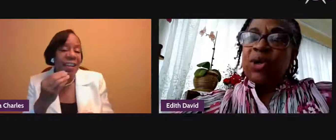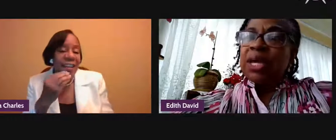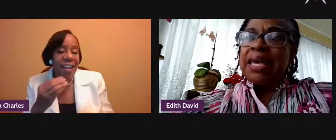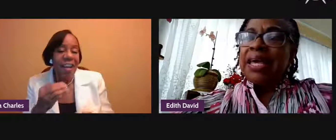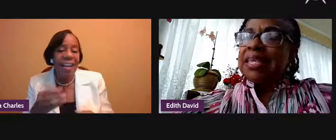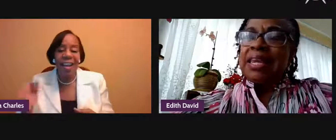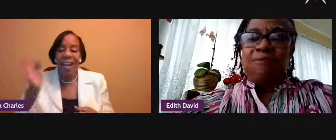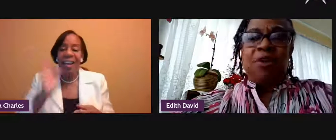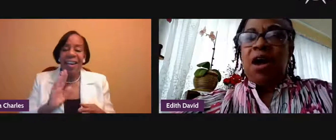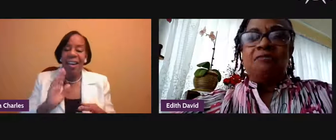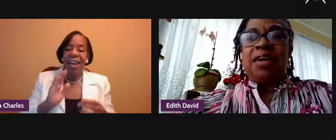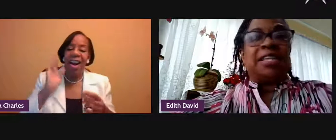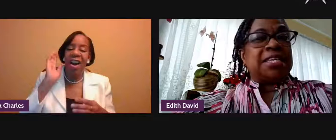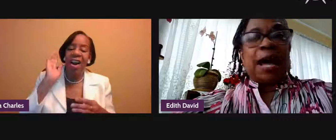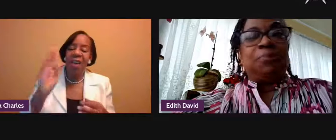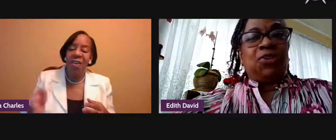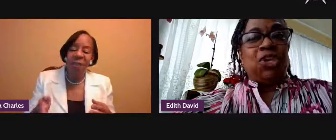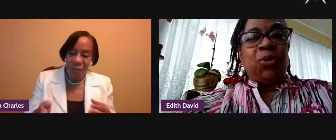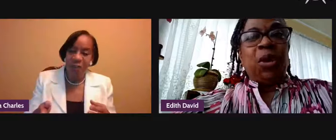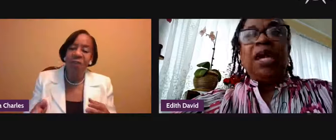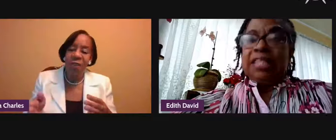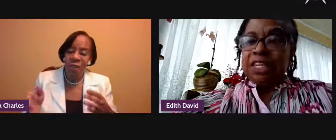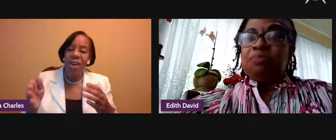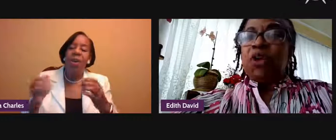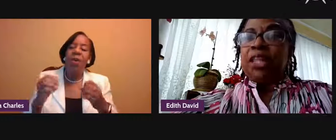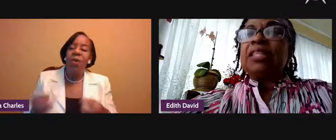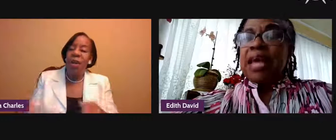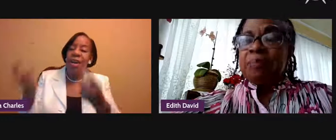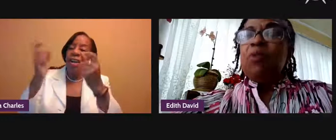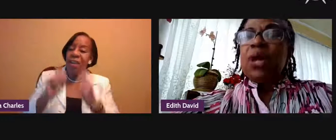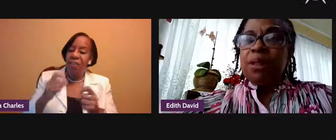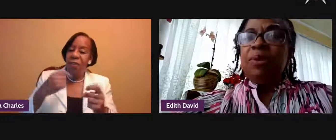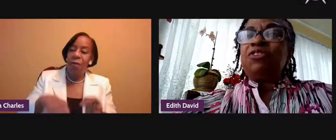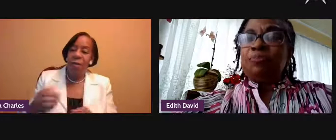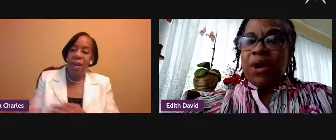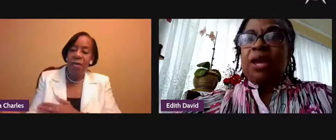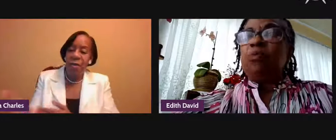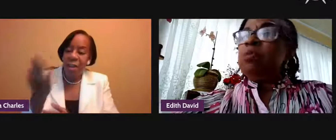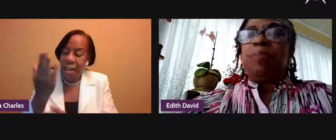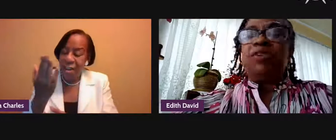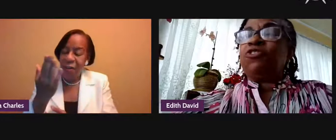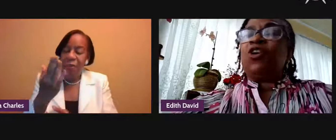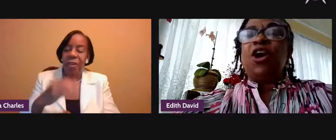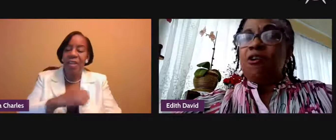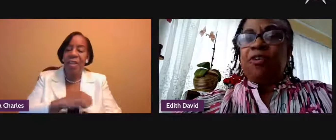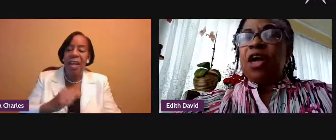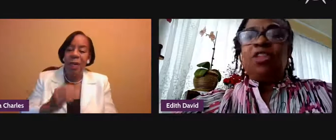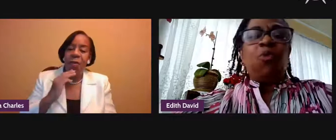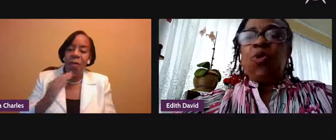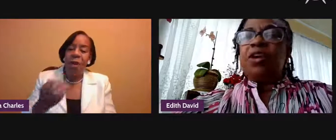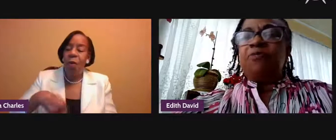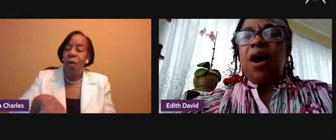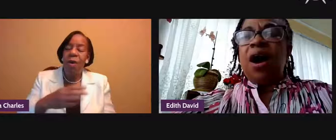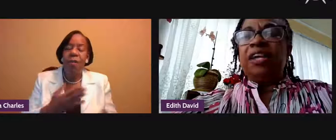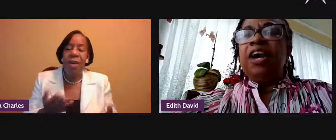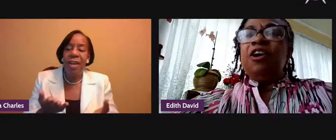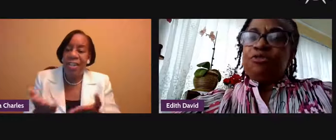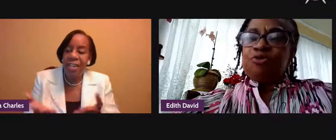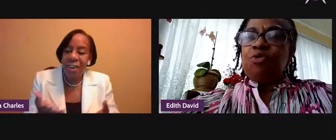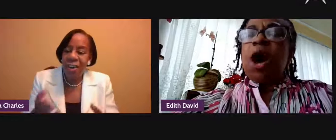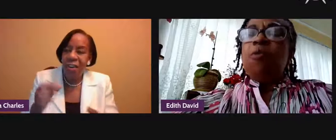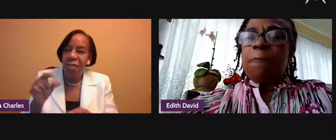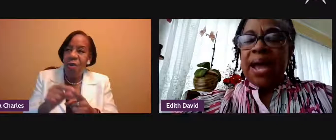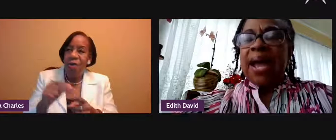to all you can eat and leave hungry. It's up to you. This morning, the table will be spread and we will be served the word of